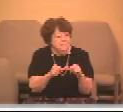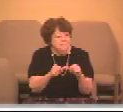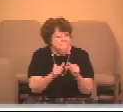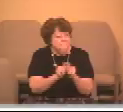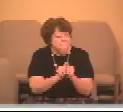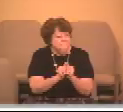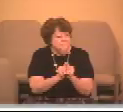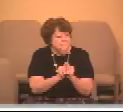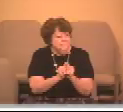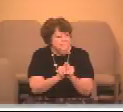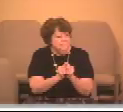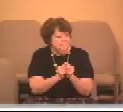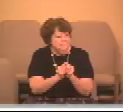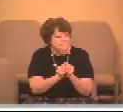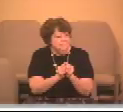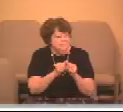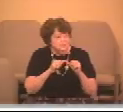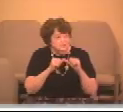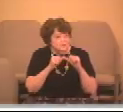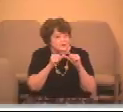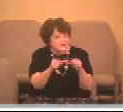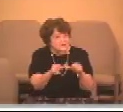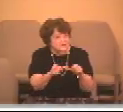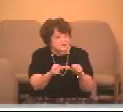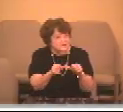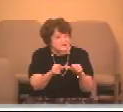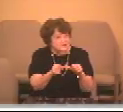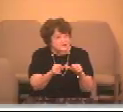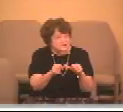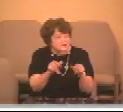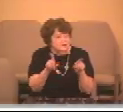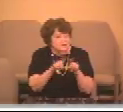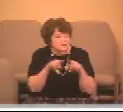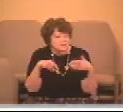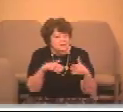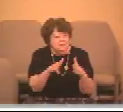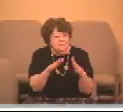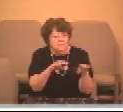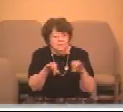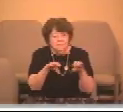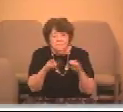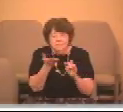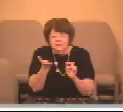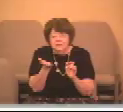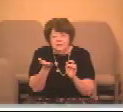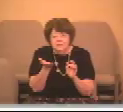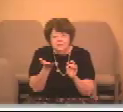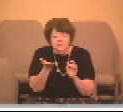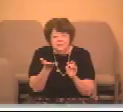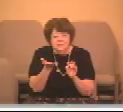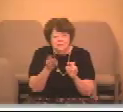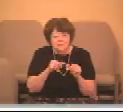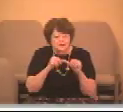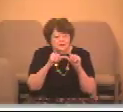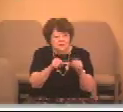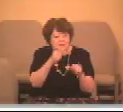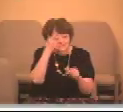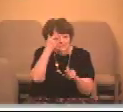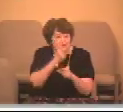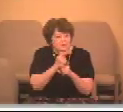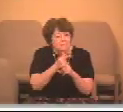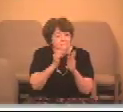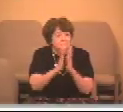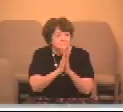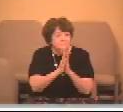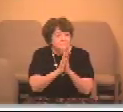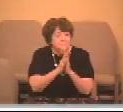itself, to persist in a steady way of doing things. Stay faithful in prayer. Why? Because